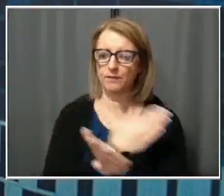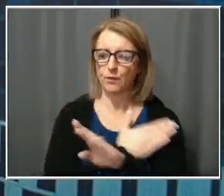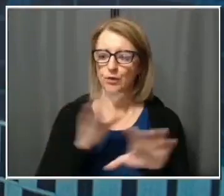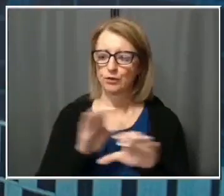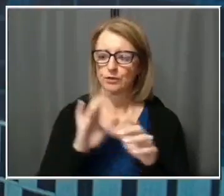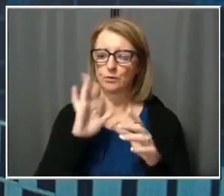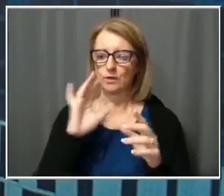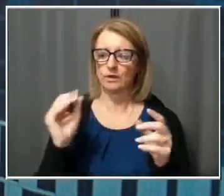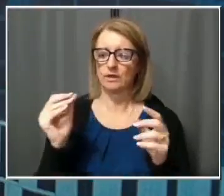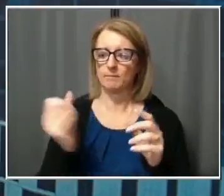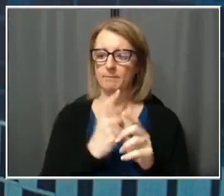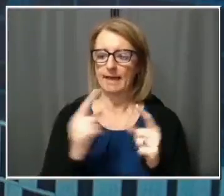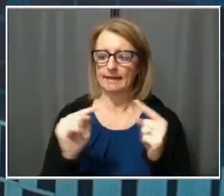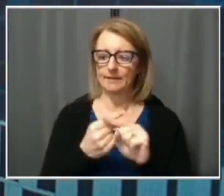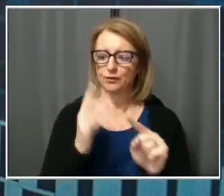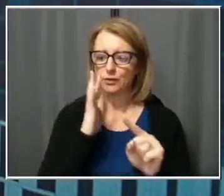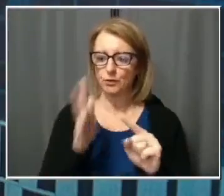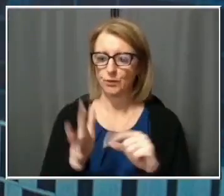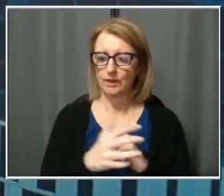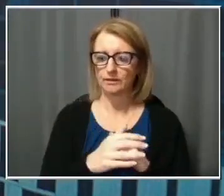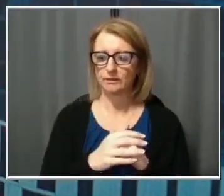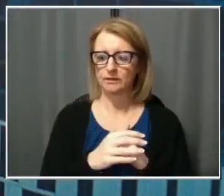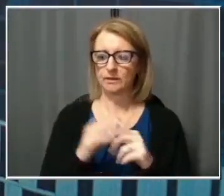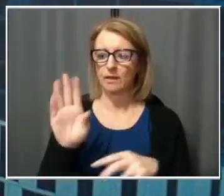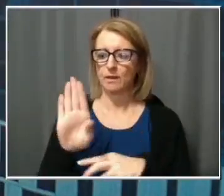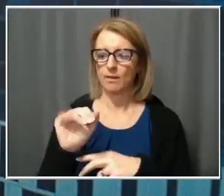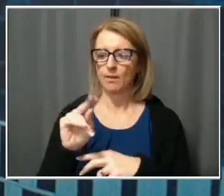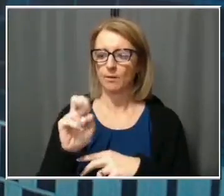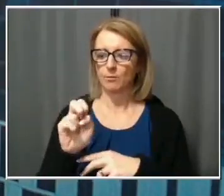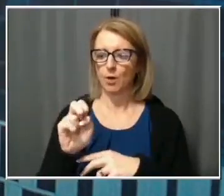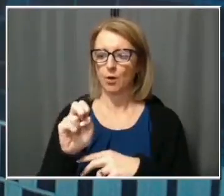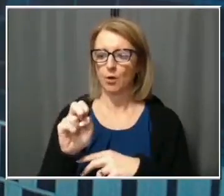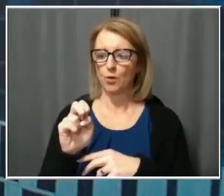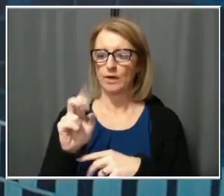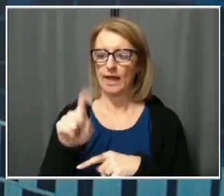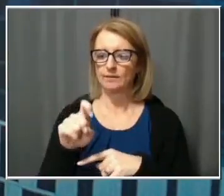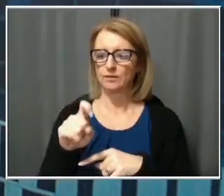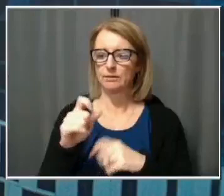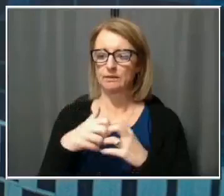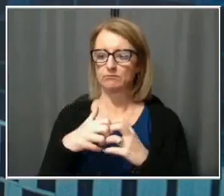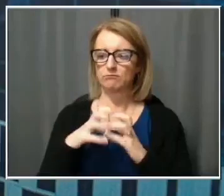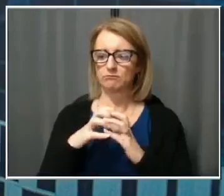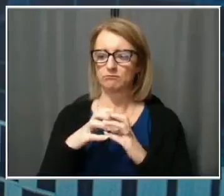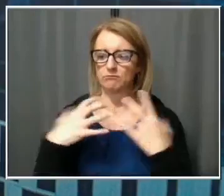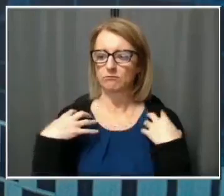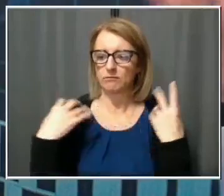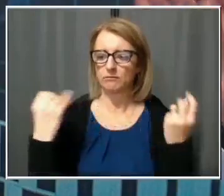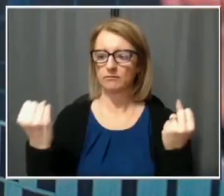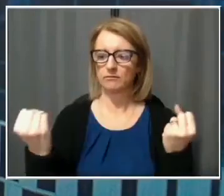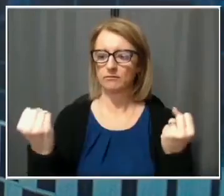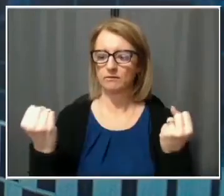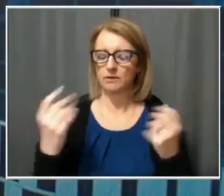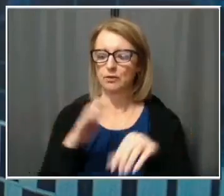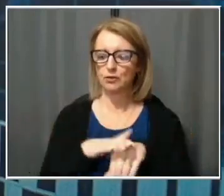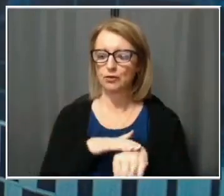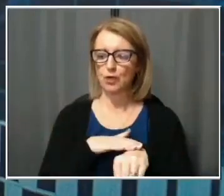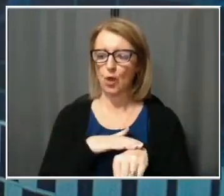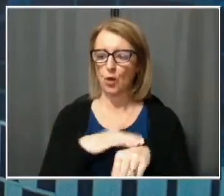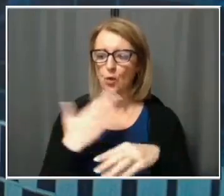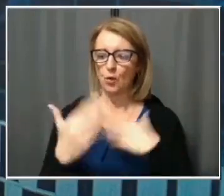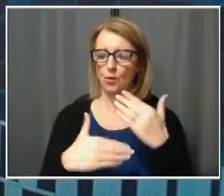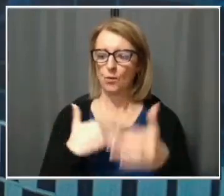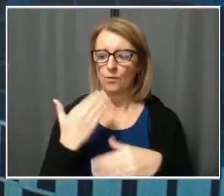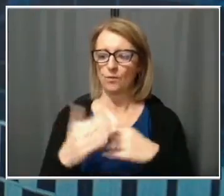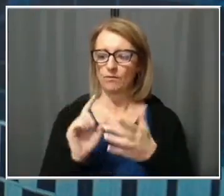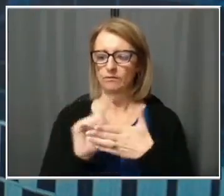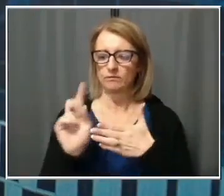immediate return of your injury. So the bone has to be gradually loaded in a slow and gradual fashion, week over week,